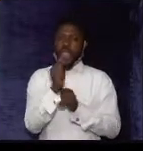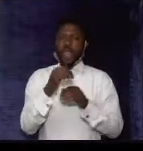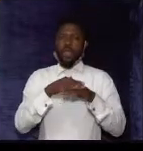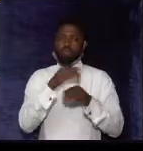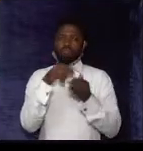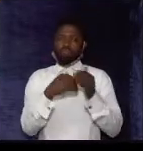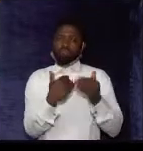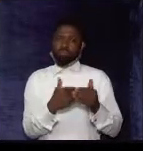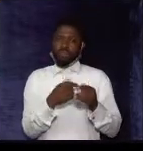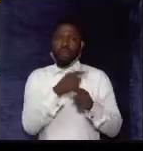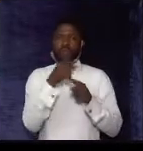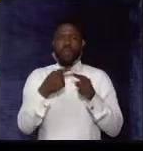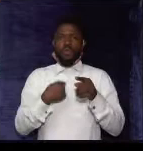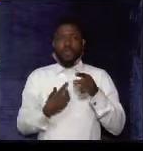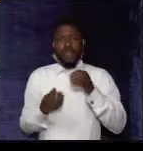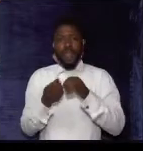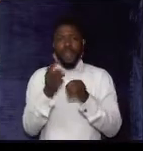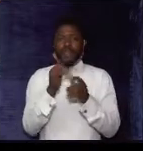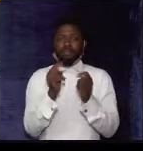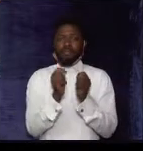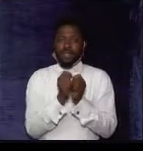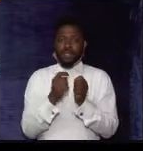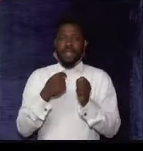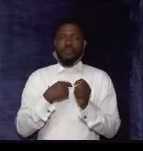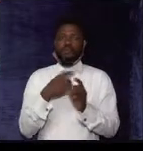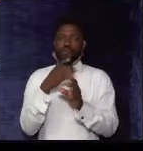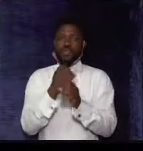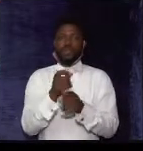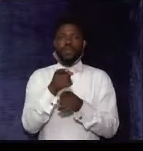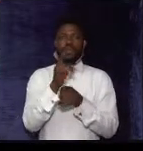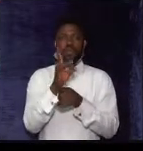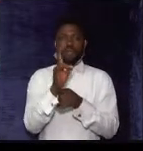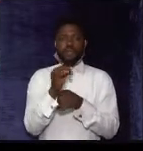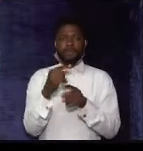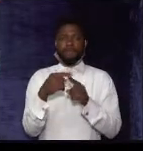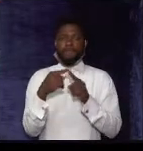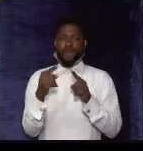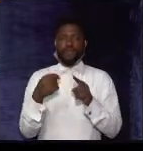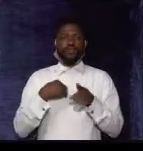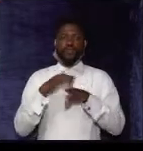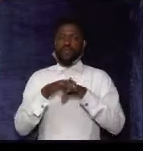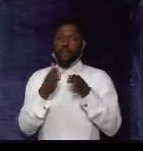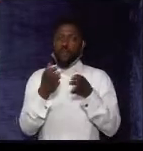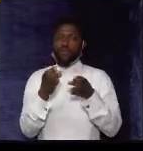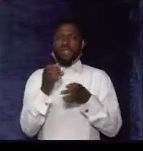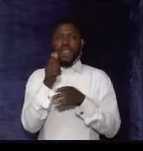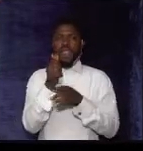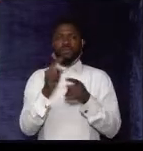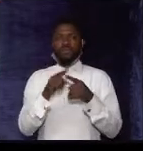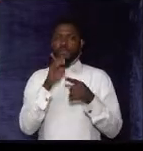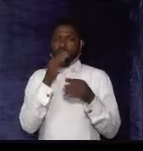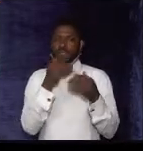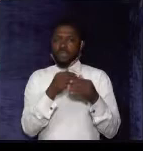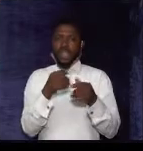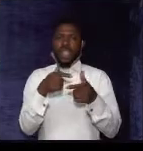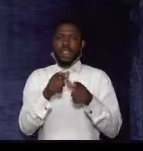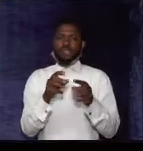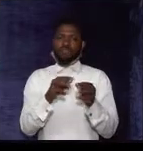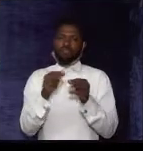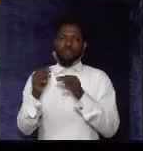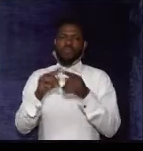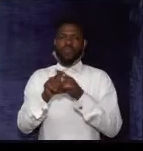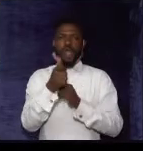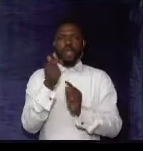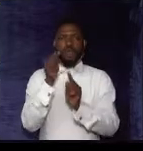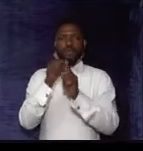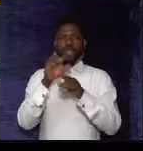this side. Okay, note that when we add A and B together, we get 180. But we don't want A to be on this side, so